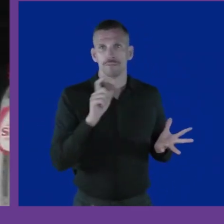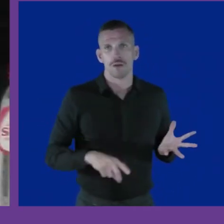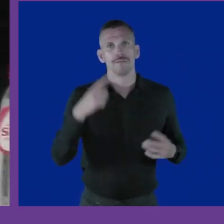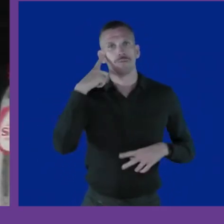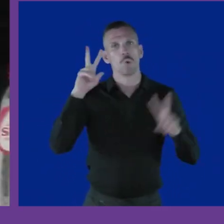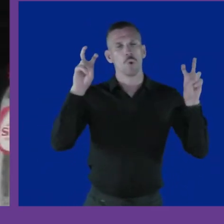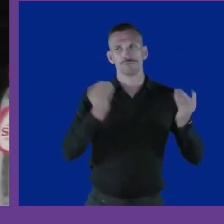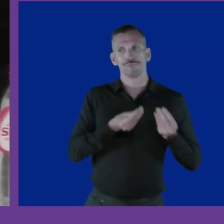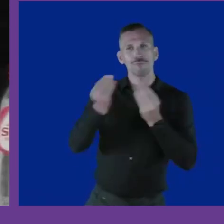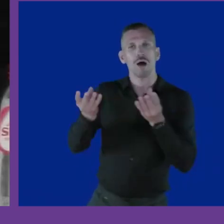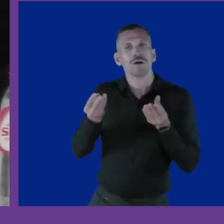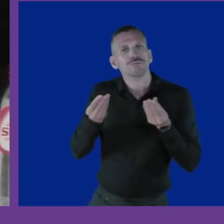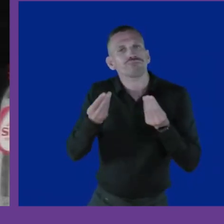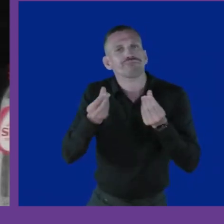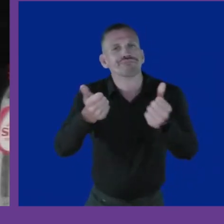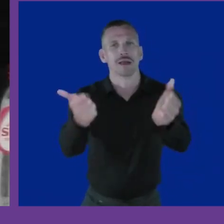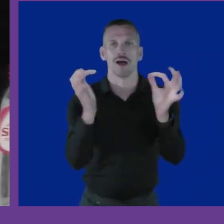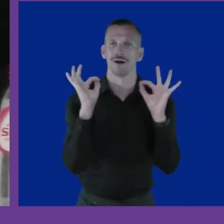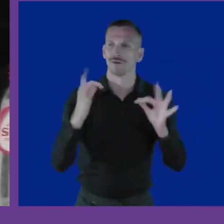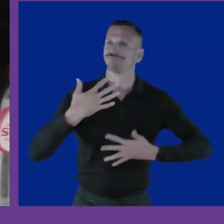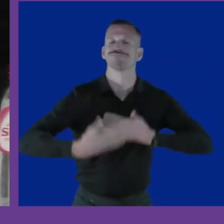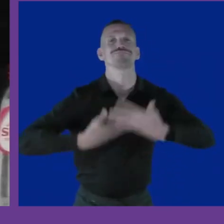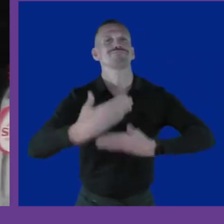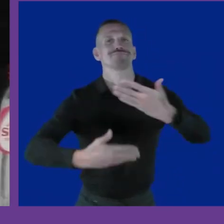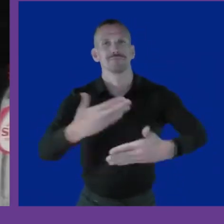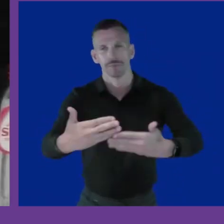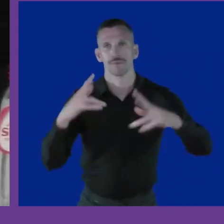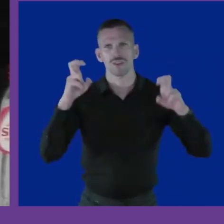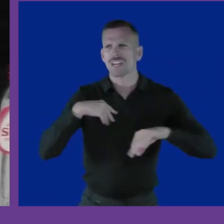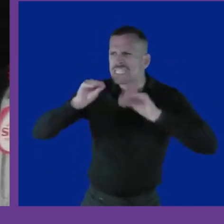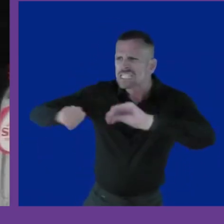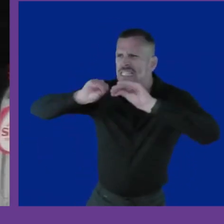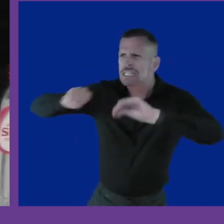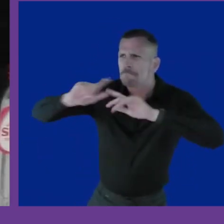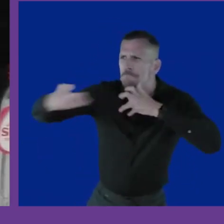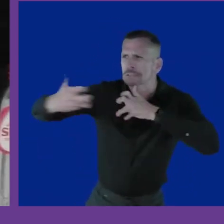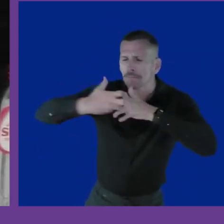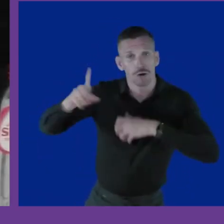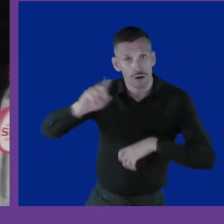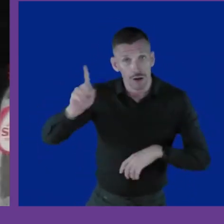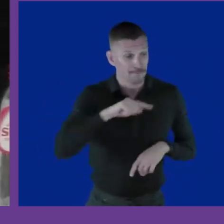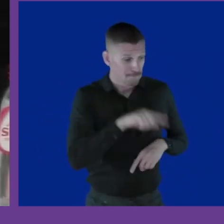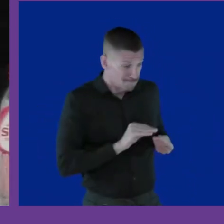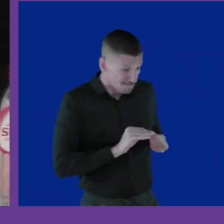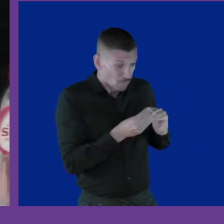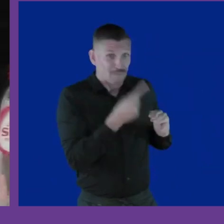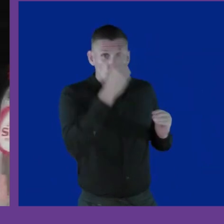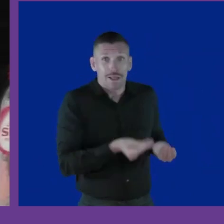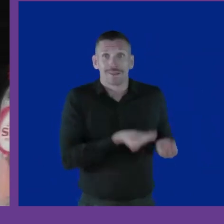about solutions in this panel, we should keep that in mind, that it's not primarily about financial literacy, but